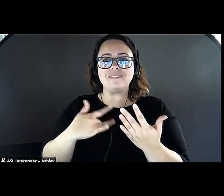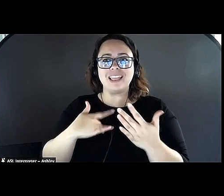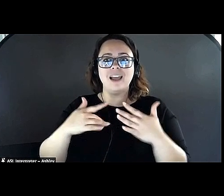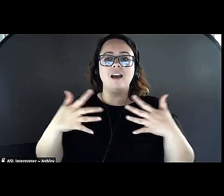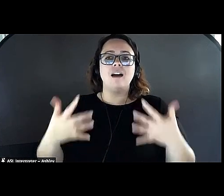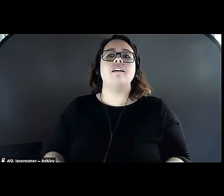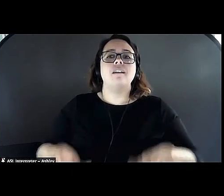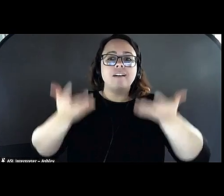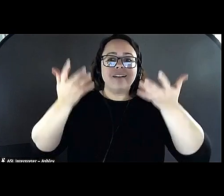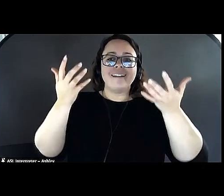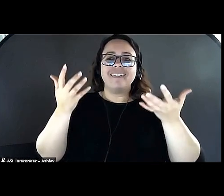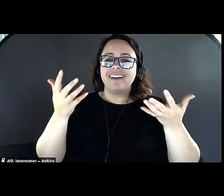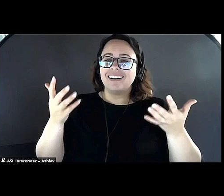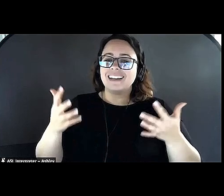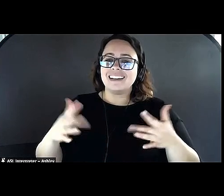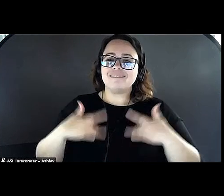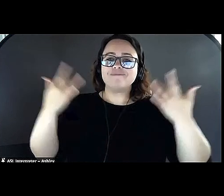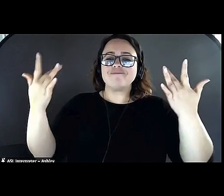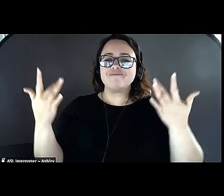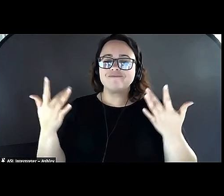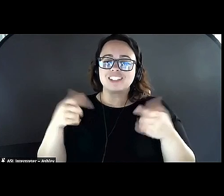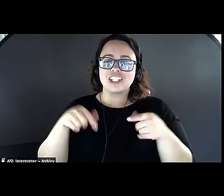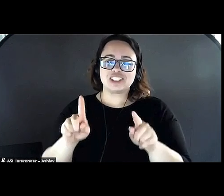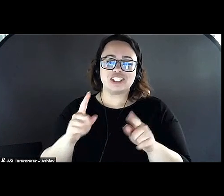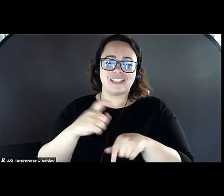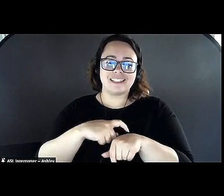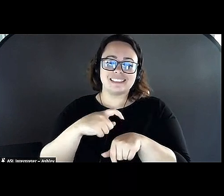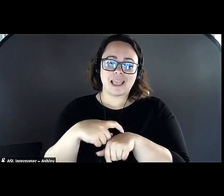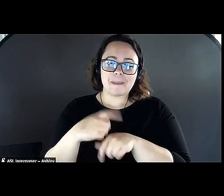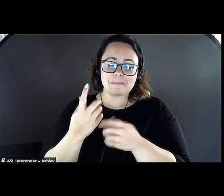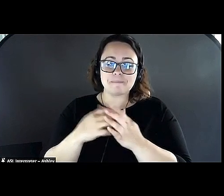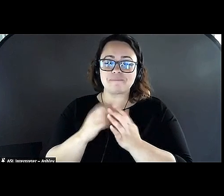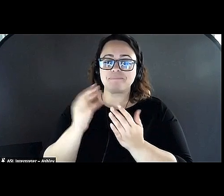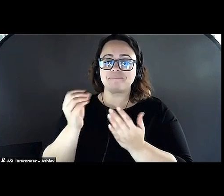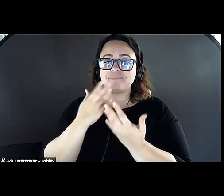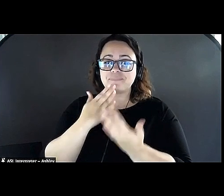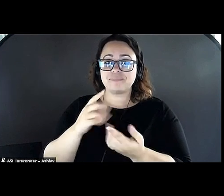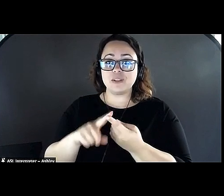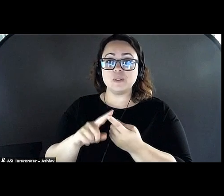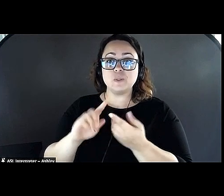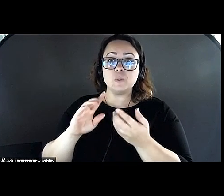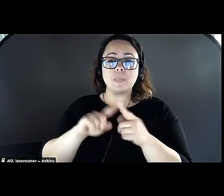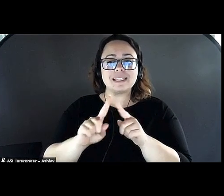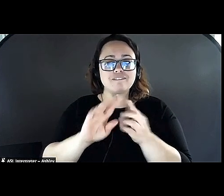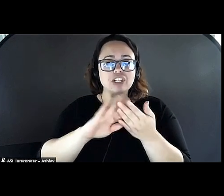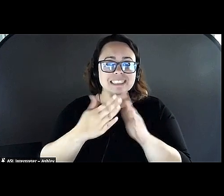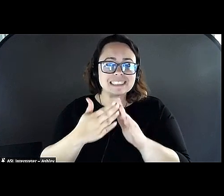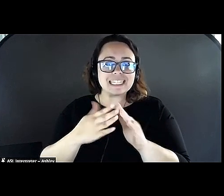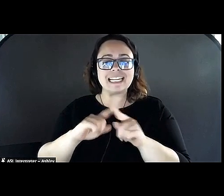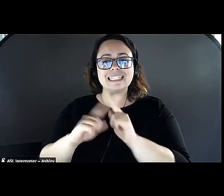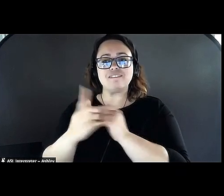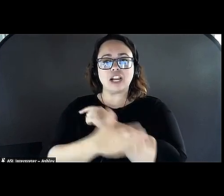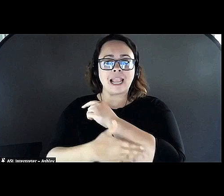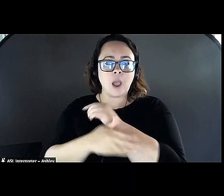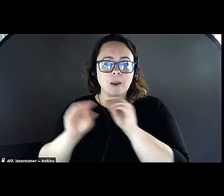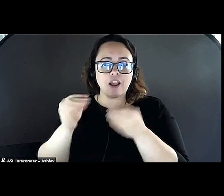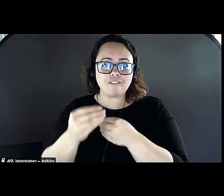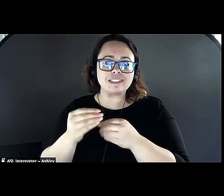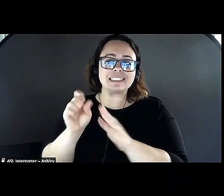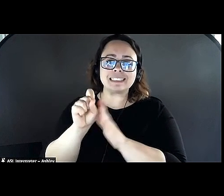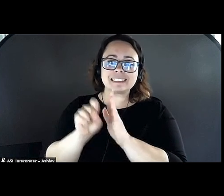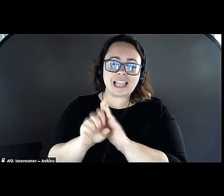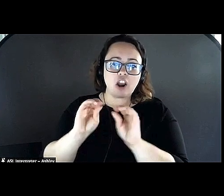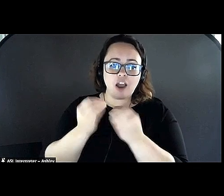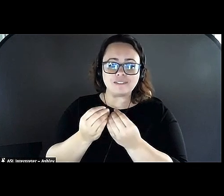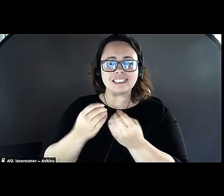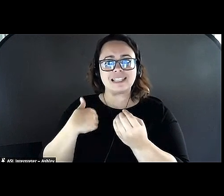lifted us, all of our spirits up during this time. And thank you to the cities and the counties and the state departments that had the courage